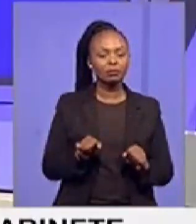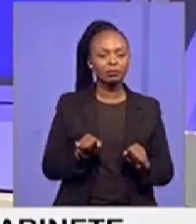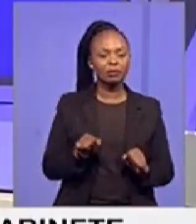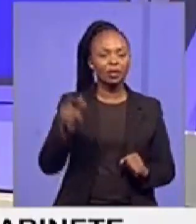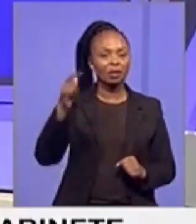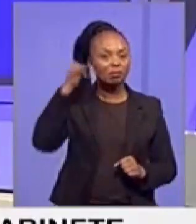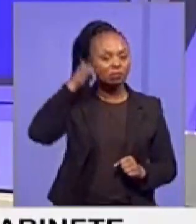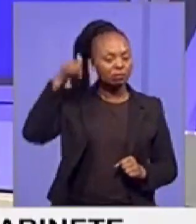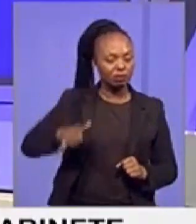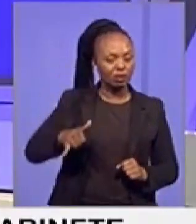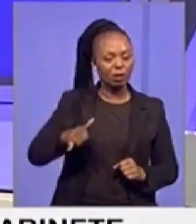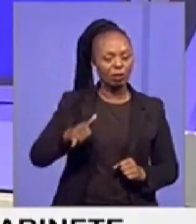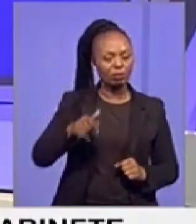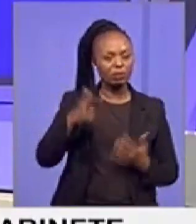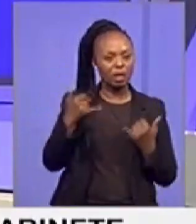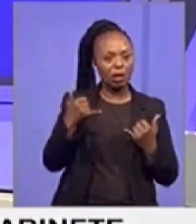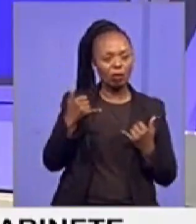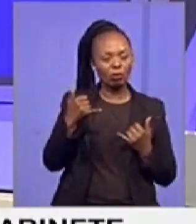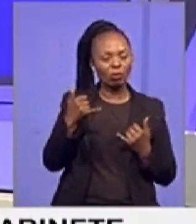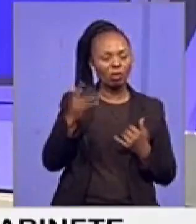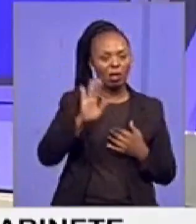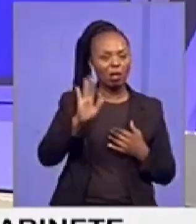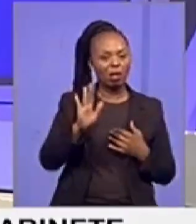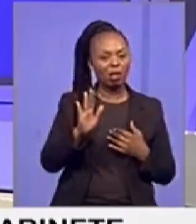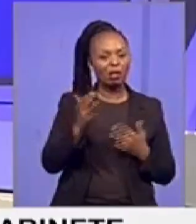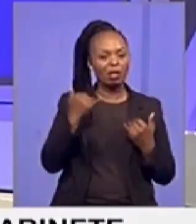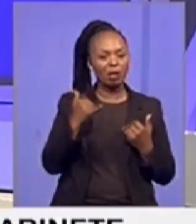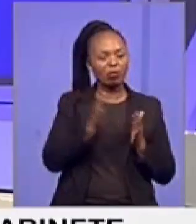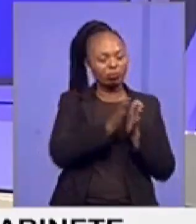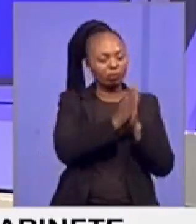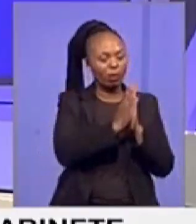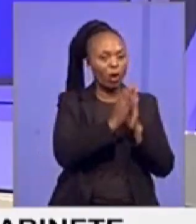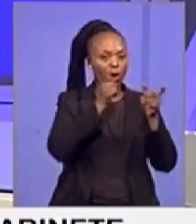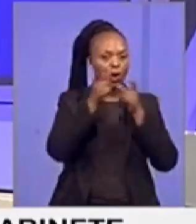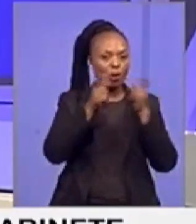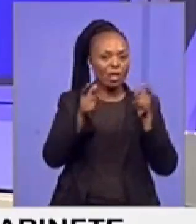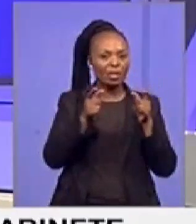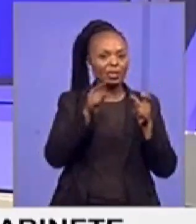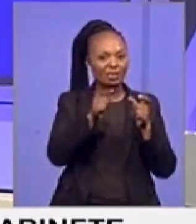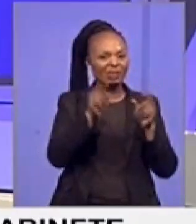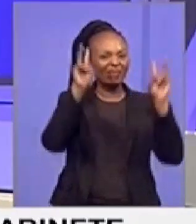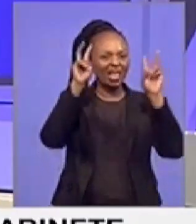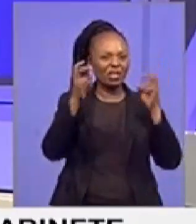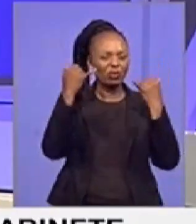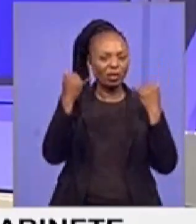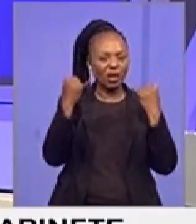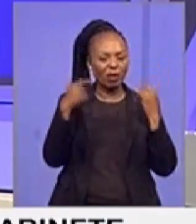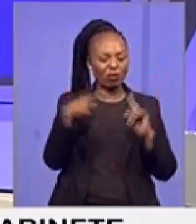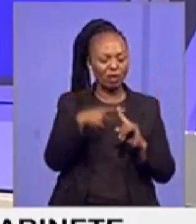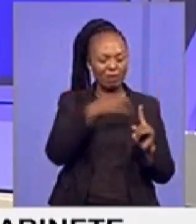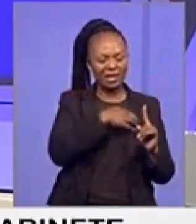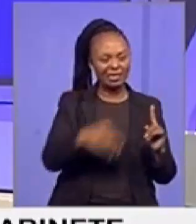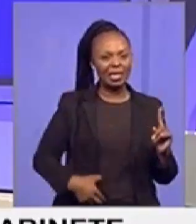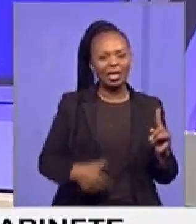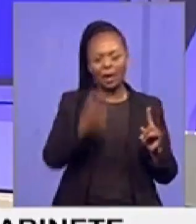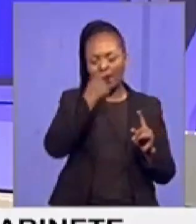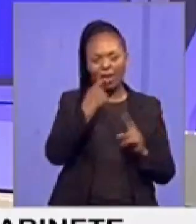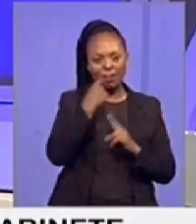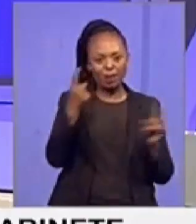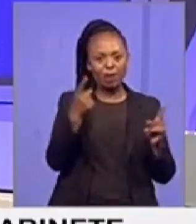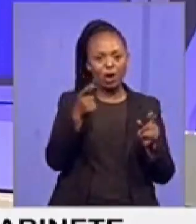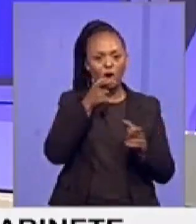Prof ke tla kopa o tshware ha jwale hobane re ile ra kopa babui ba rona hore ba ntshe maikutlo a bona ka kgetho e ntsweng ke mo president mme